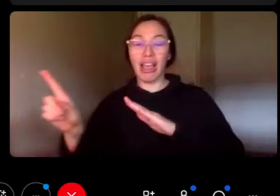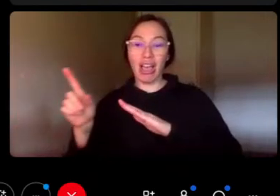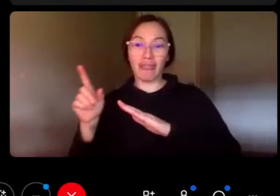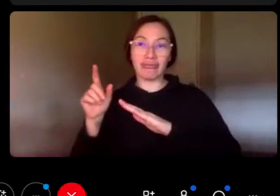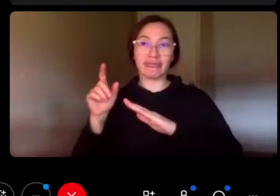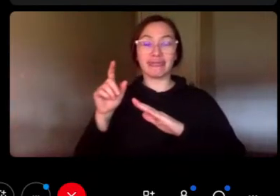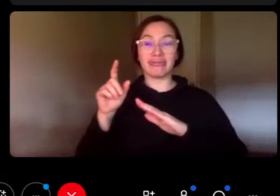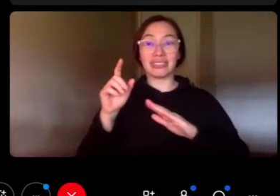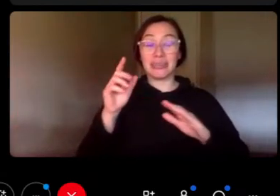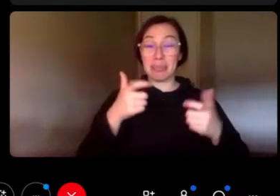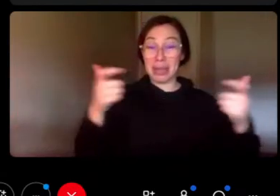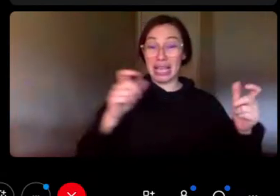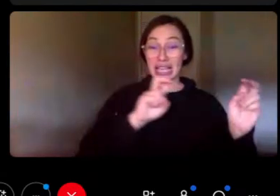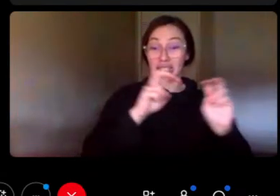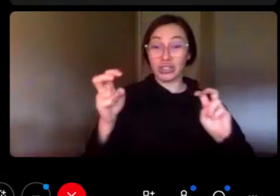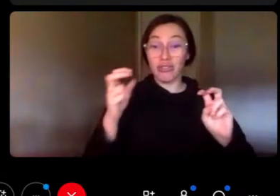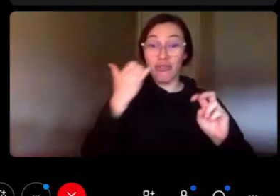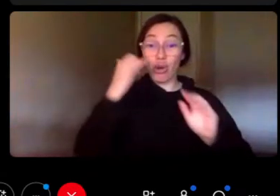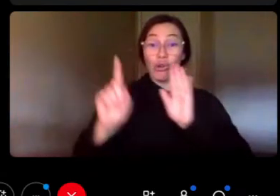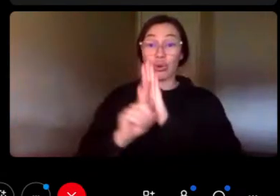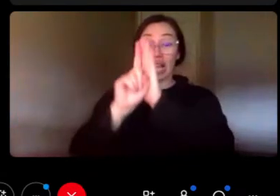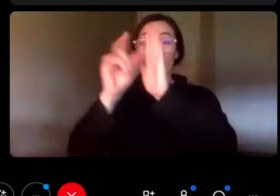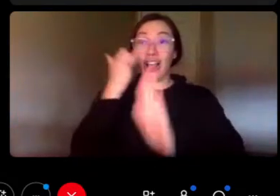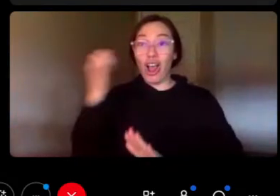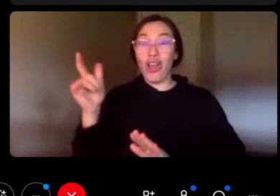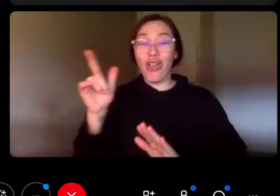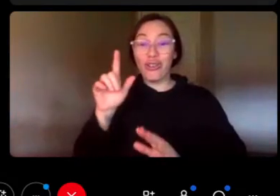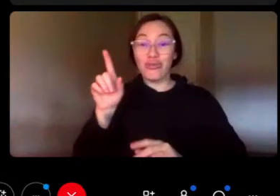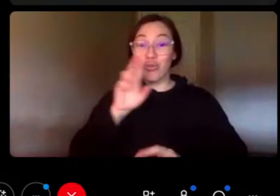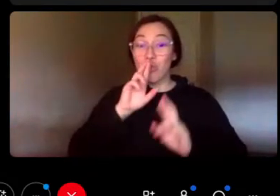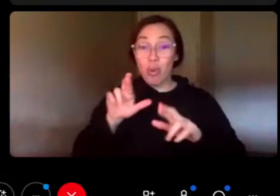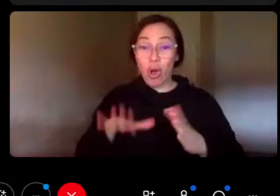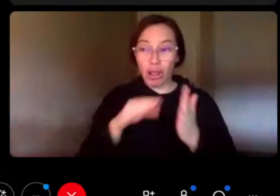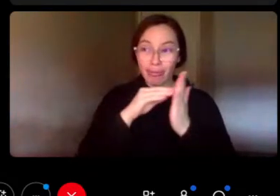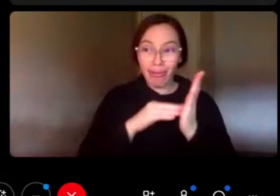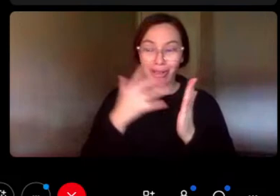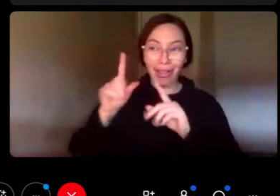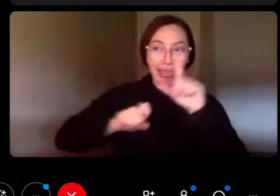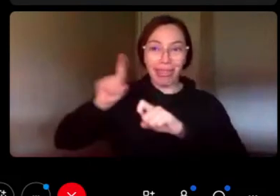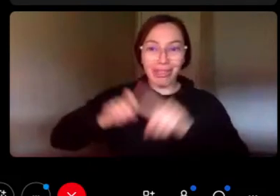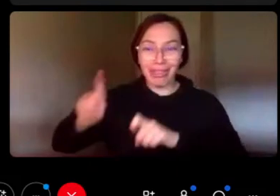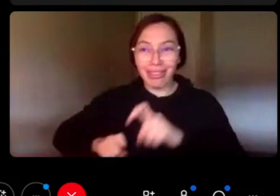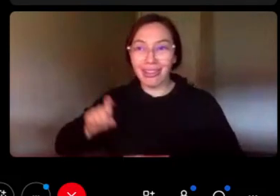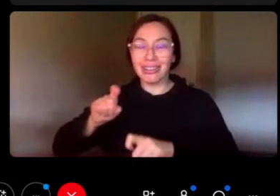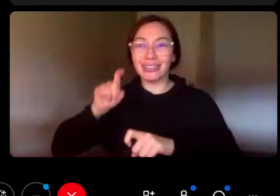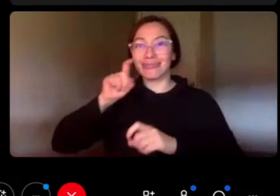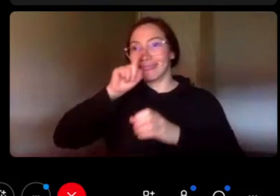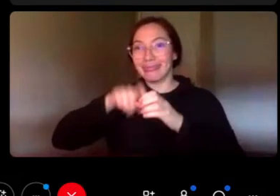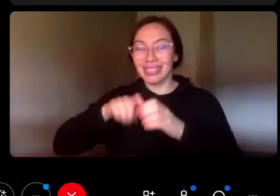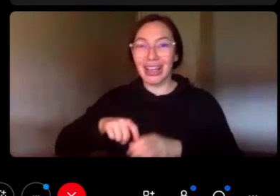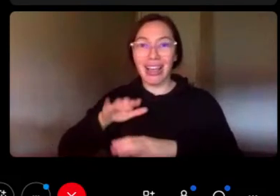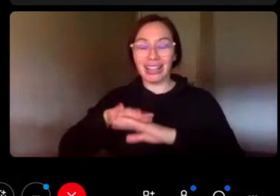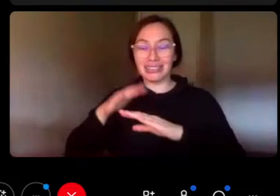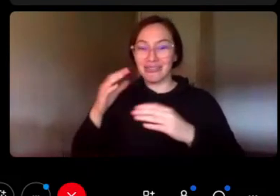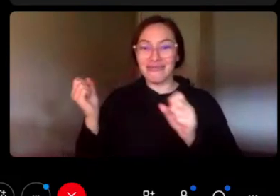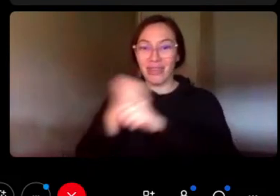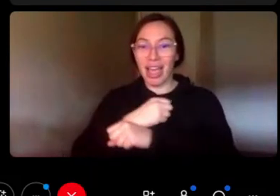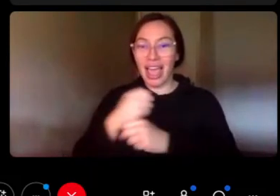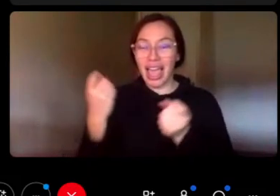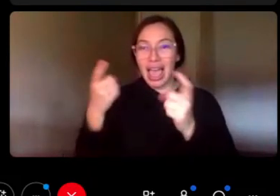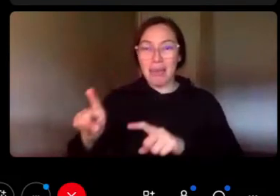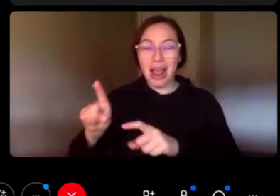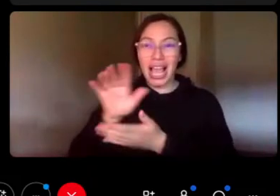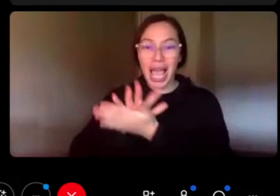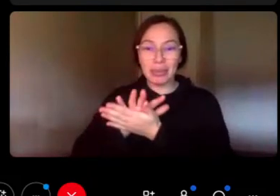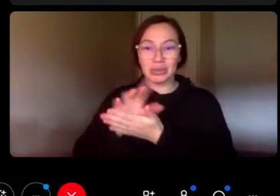phone rings and it's a reporter catching you at home, asking your opinion on a matter that just, you know, a fight that happened on a campus